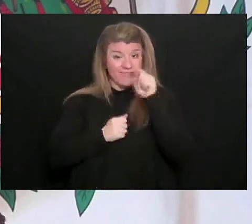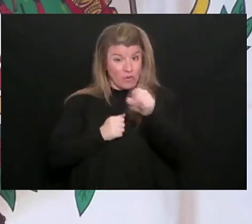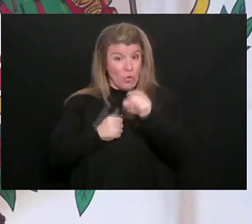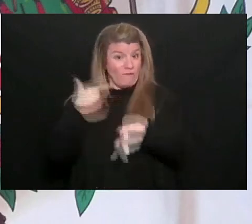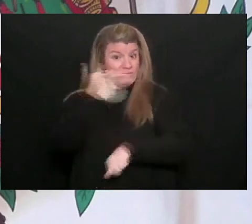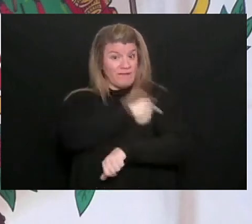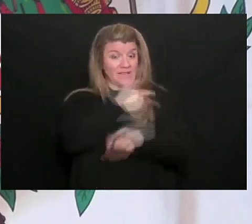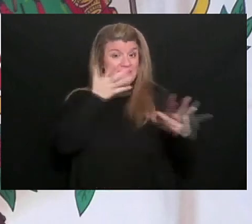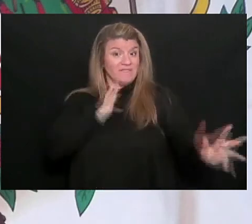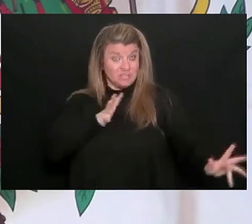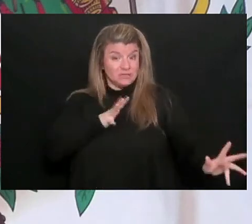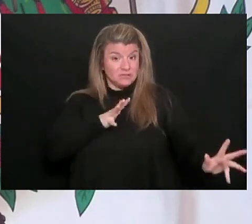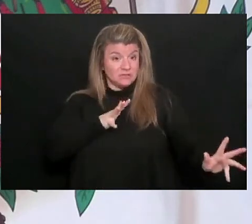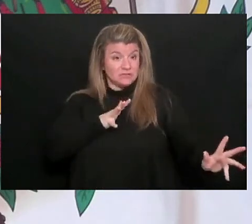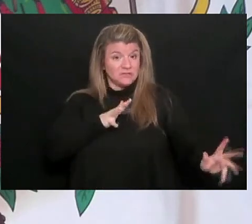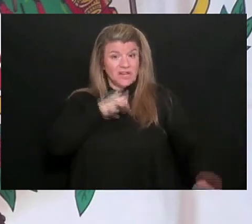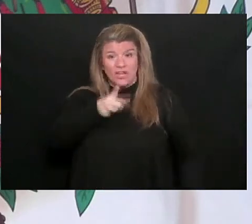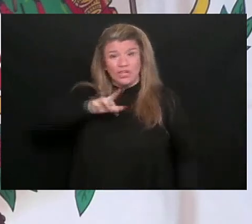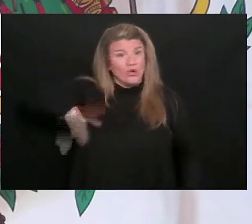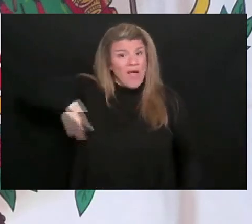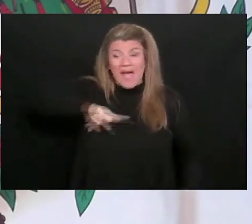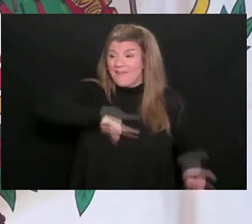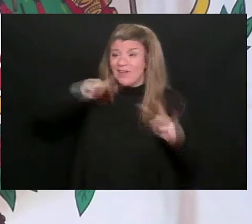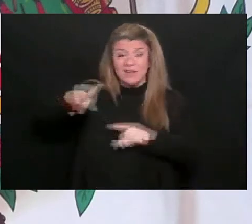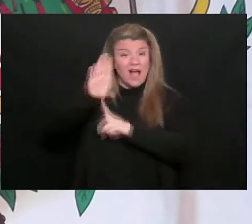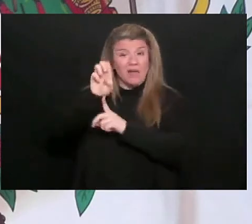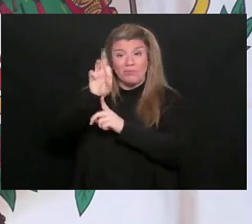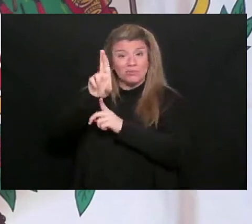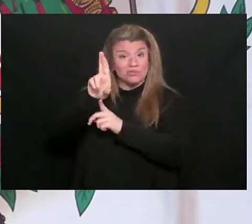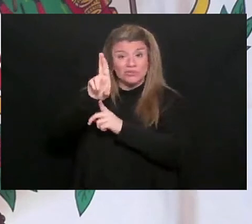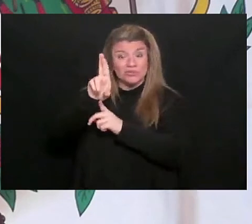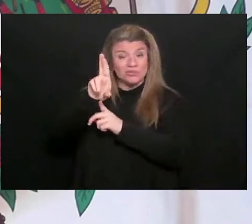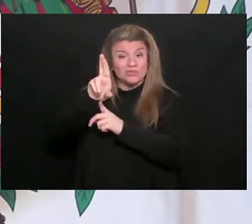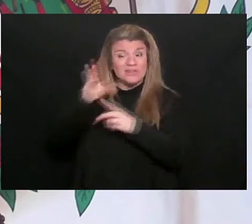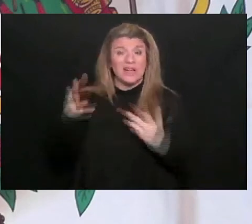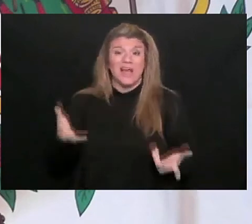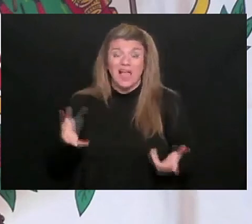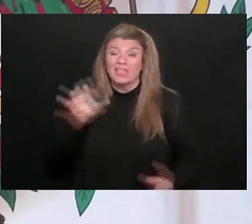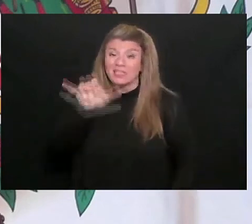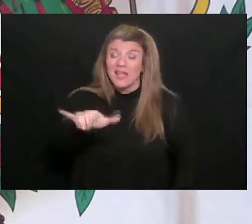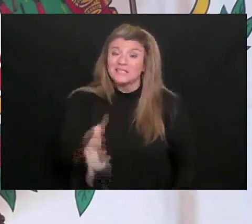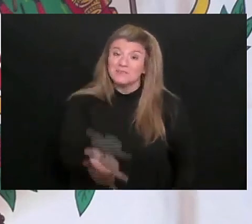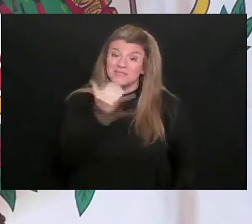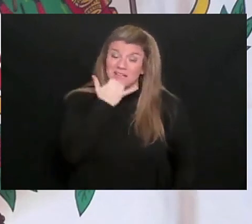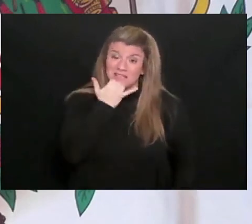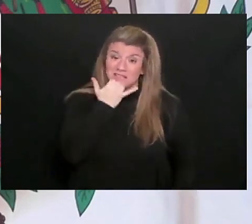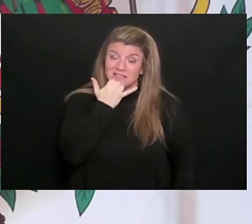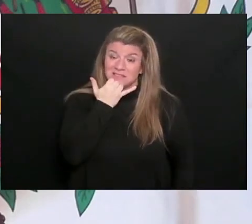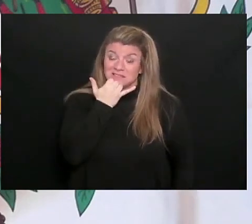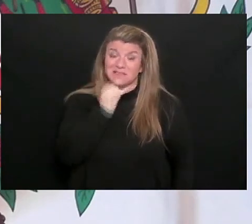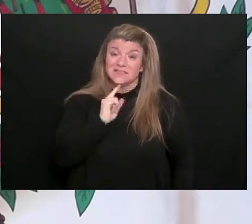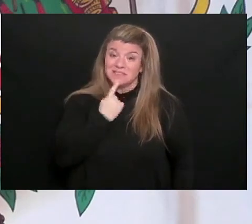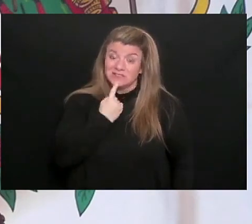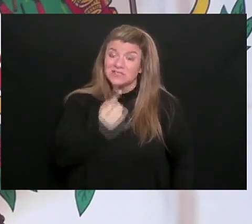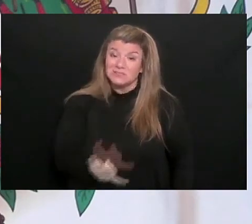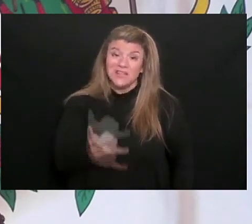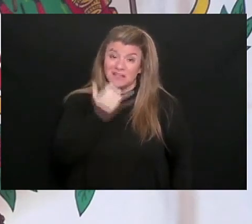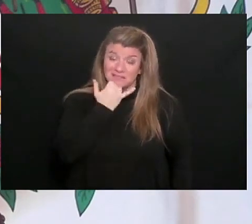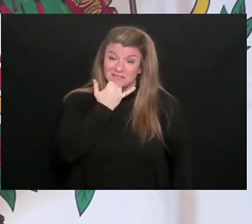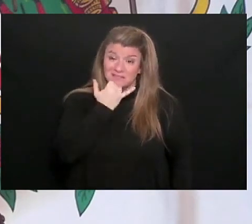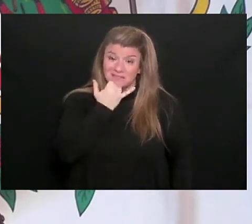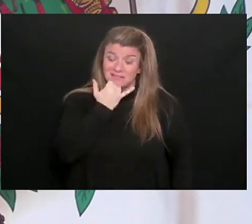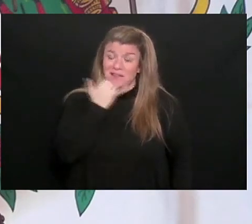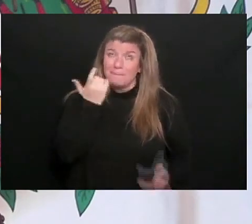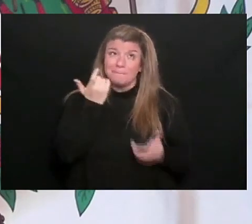vaccinated and you don't get this booster shot, it is a mistake like you can't imagine. An absolute